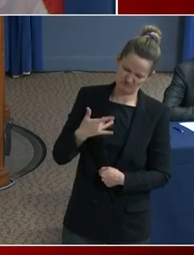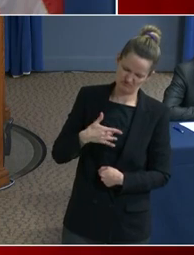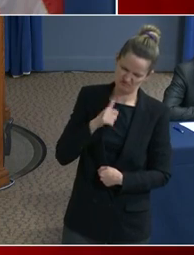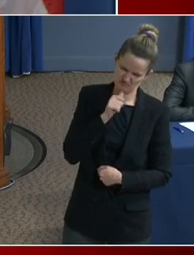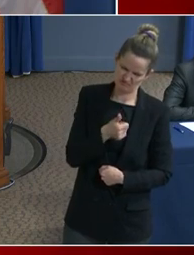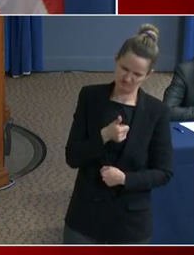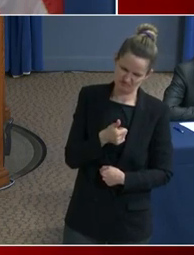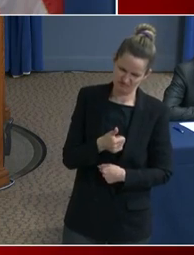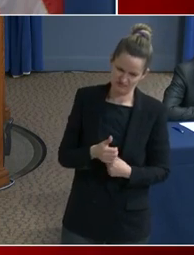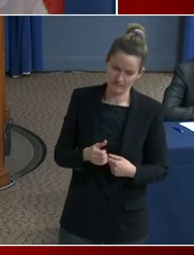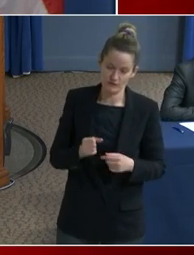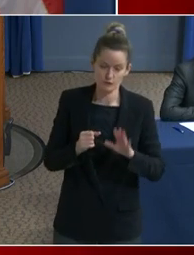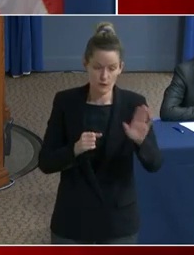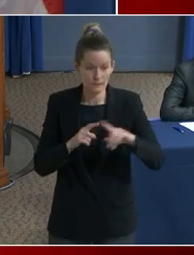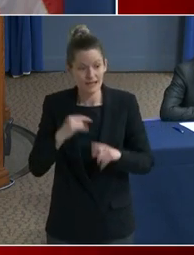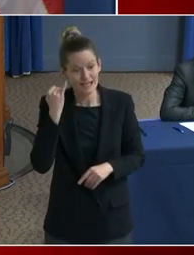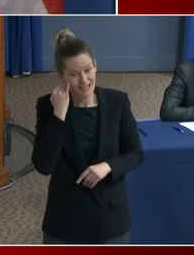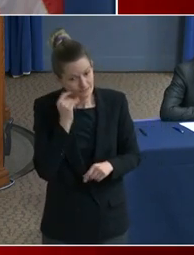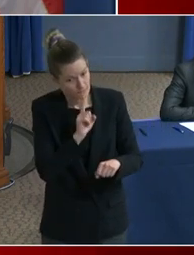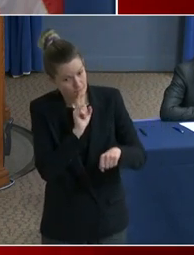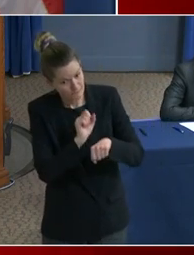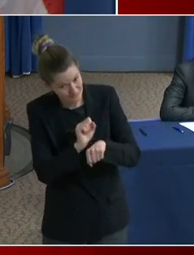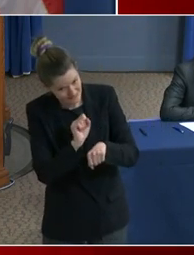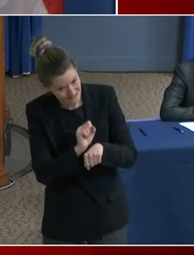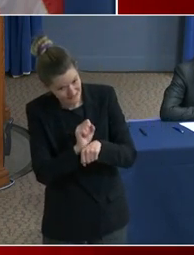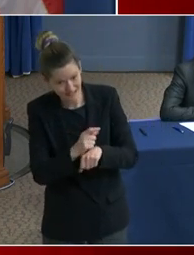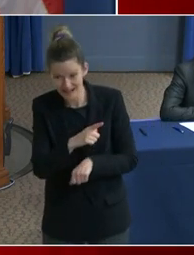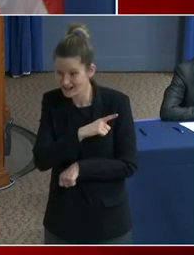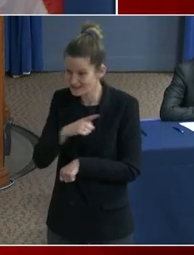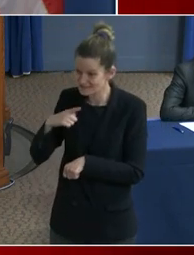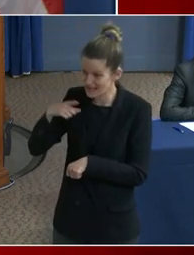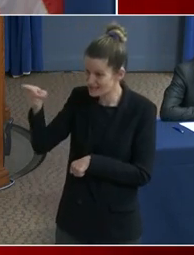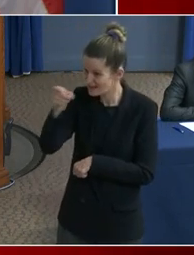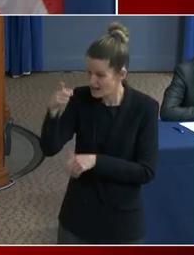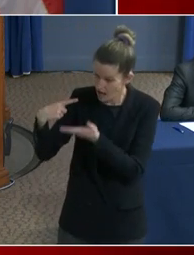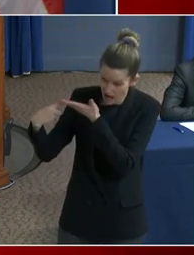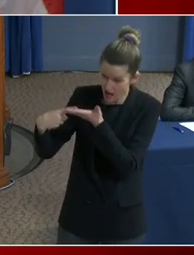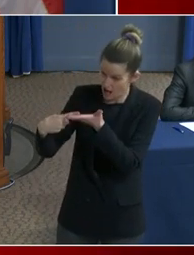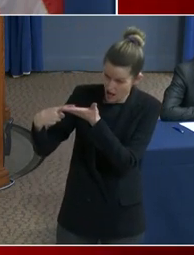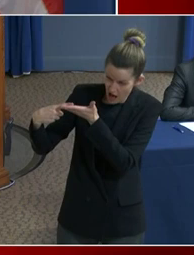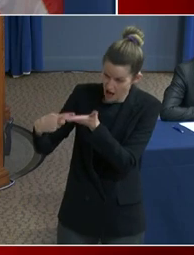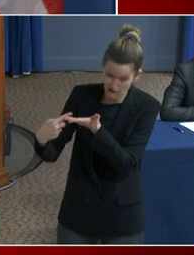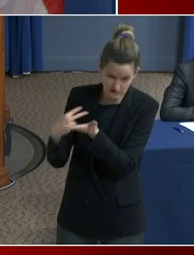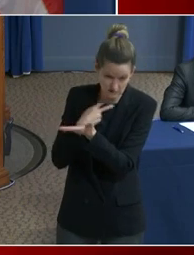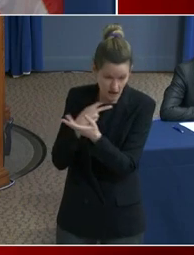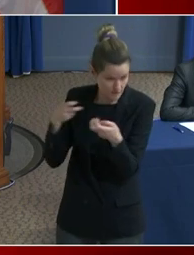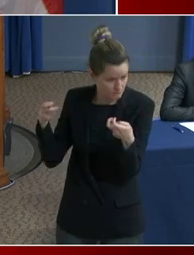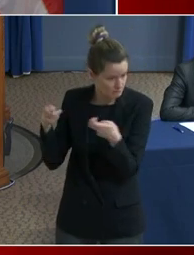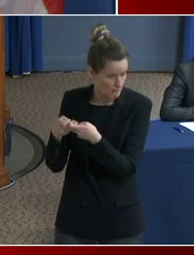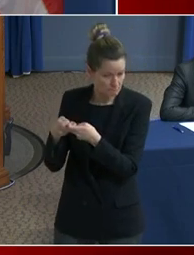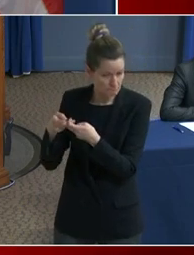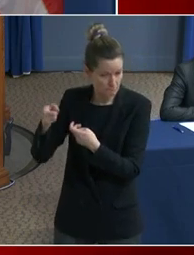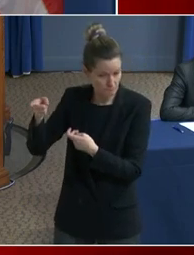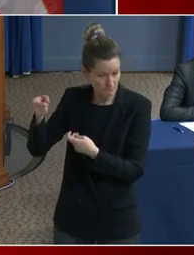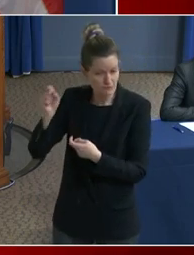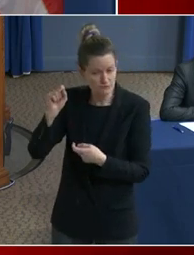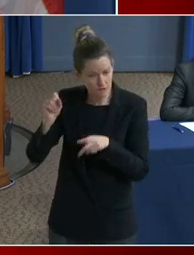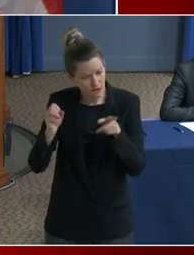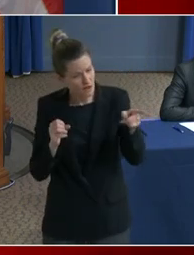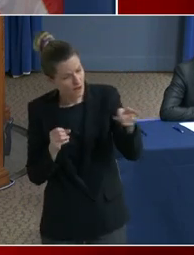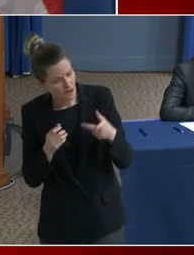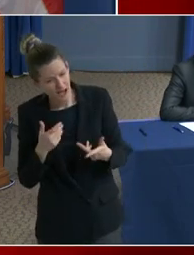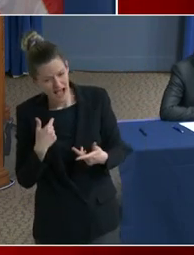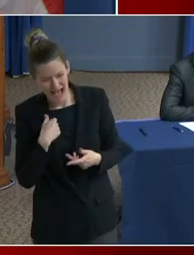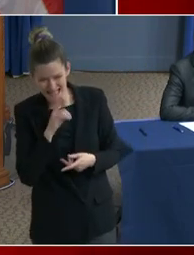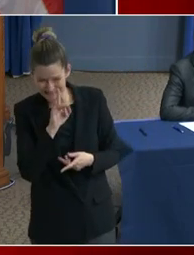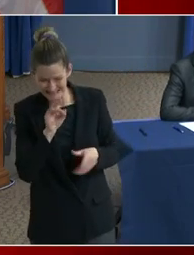because of legislation that our Congresswoman had enacted some years ago, our government